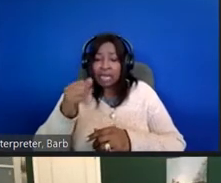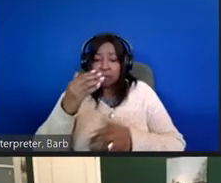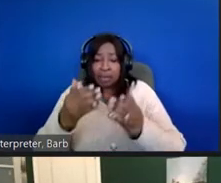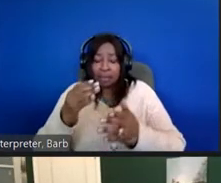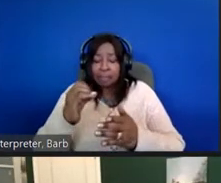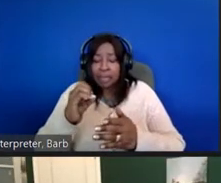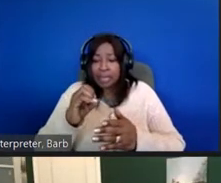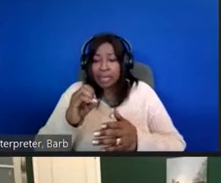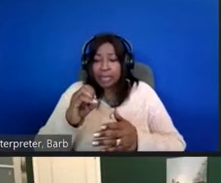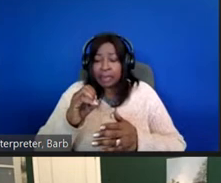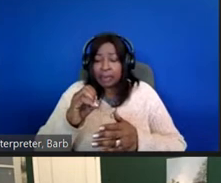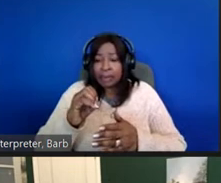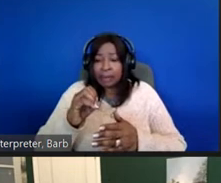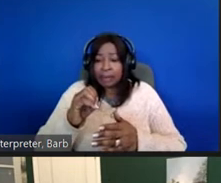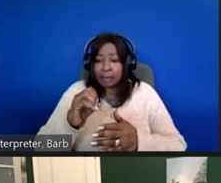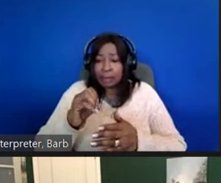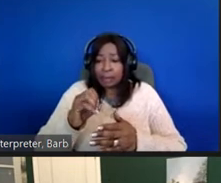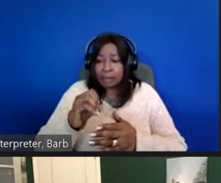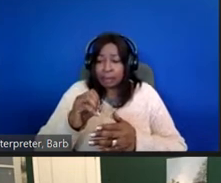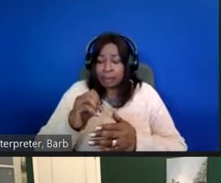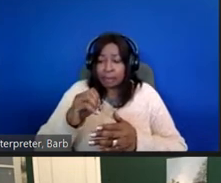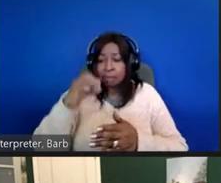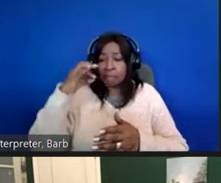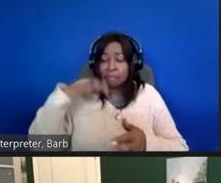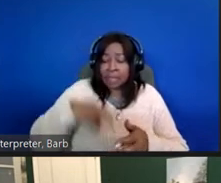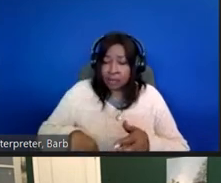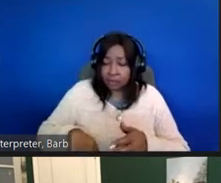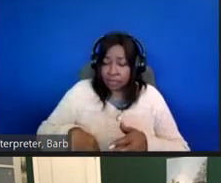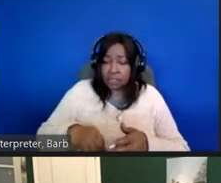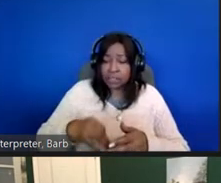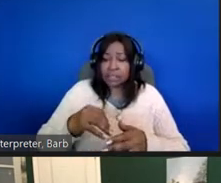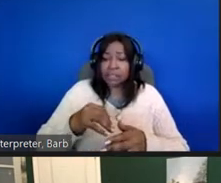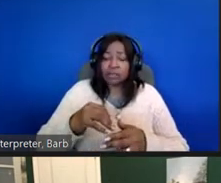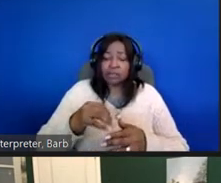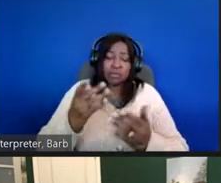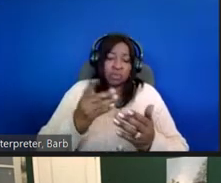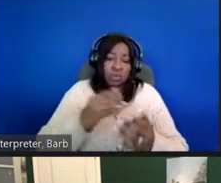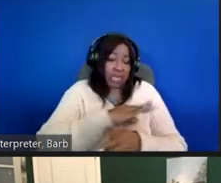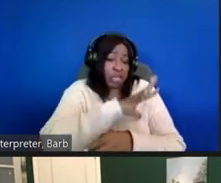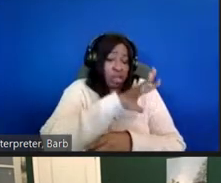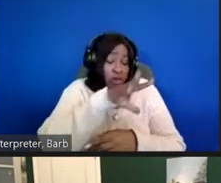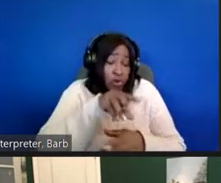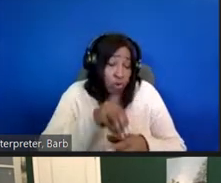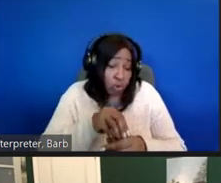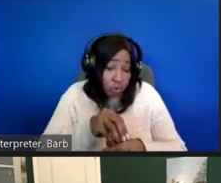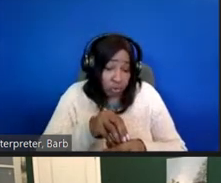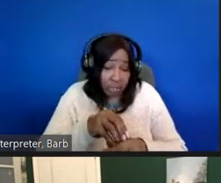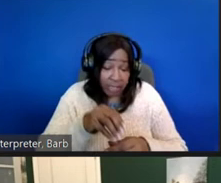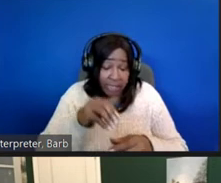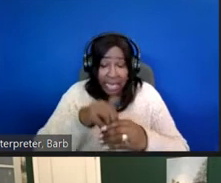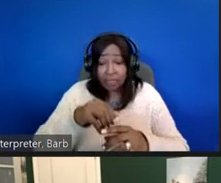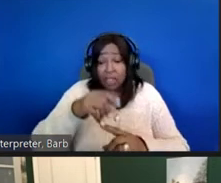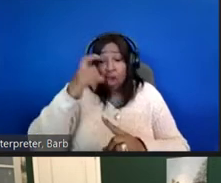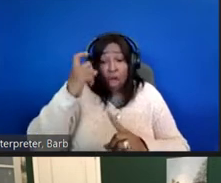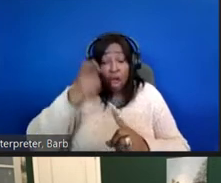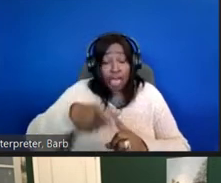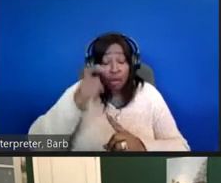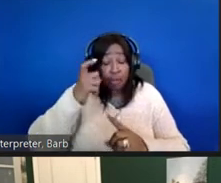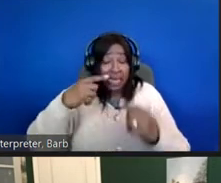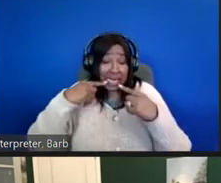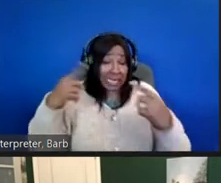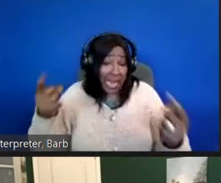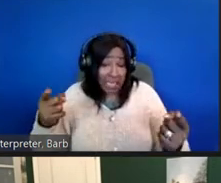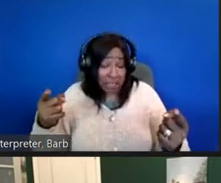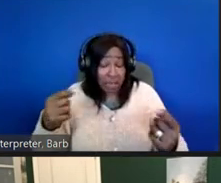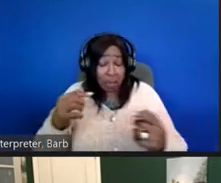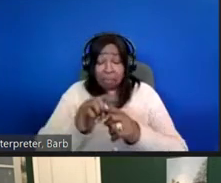to somehow incorporate, you know, those into the automated announcements. But